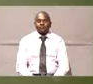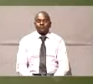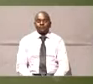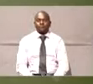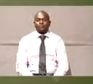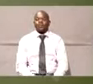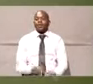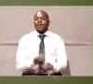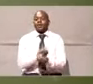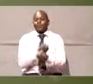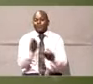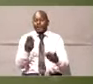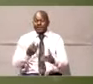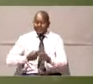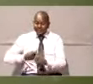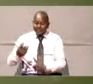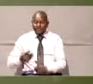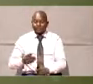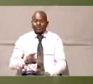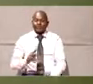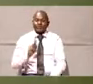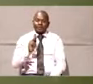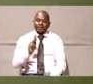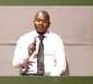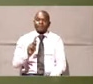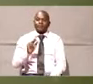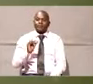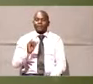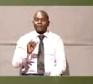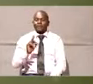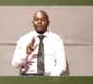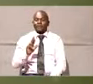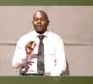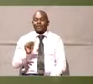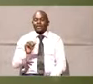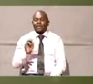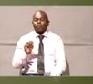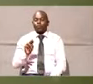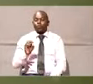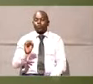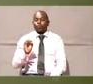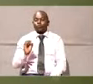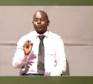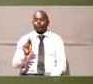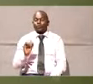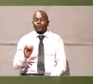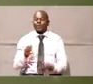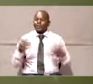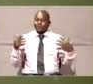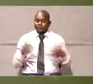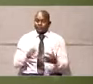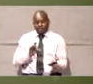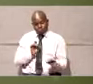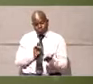Now, several tenants in Chiliamsoke village, Changkwanzi district, are in fear of evictions following